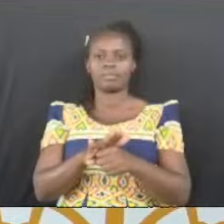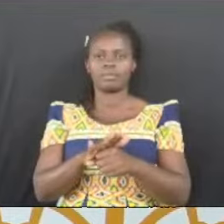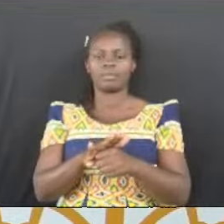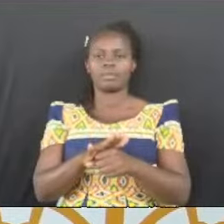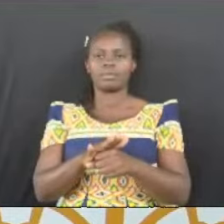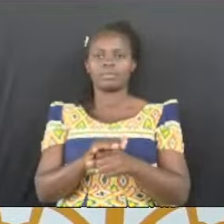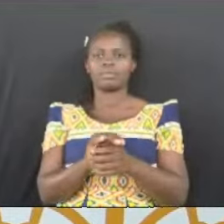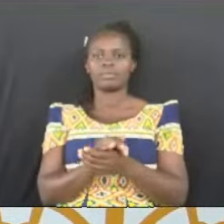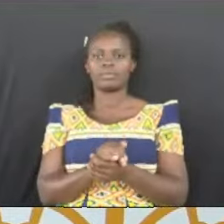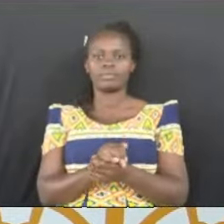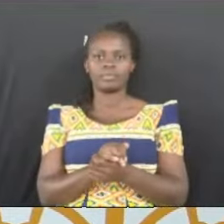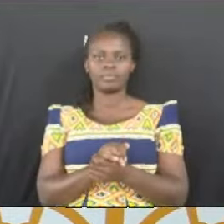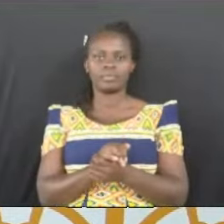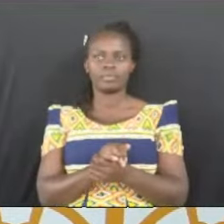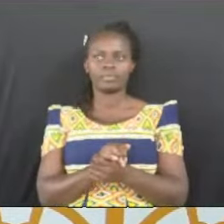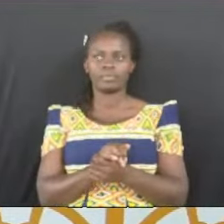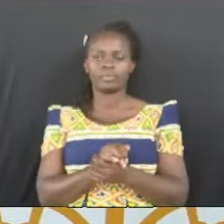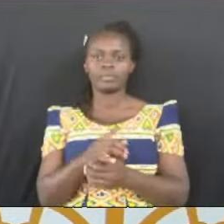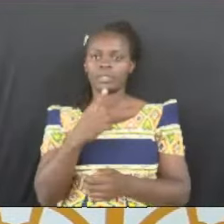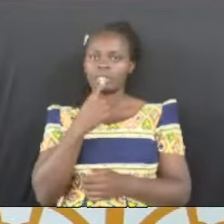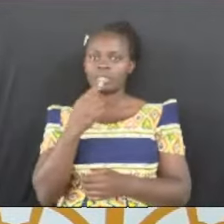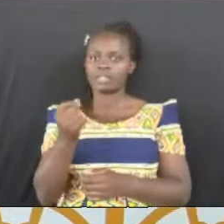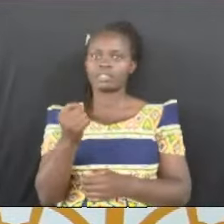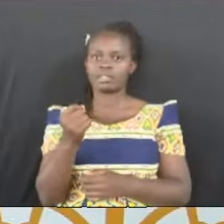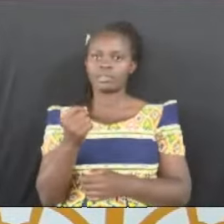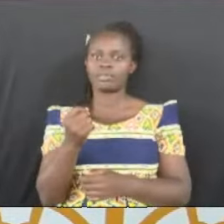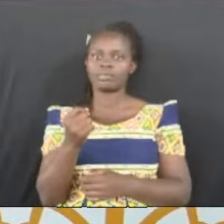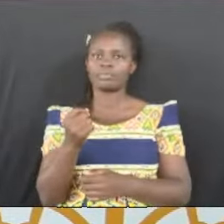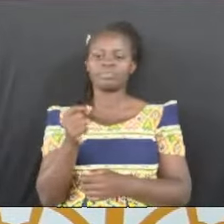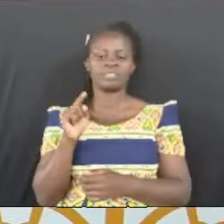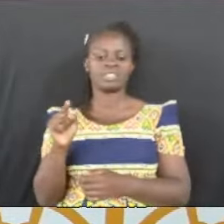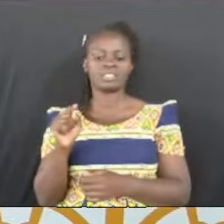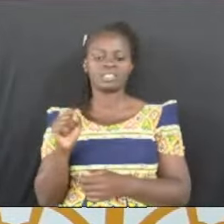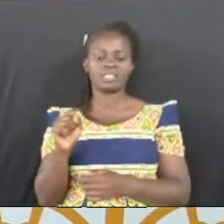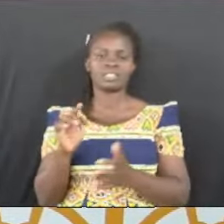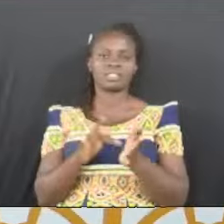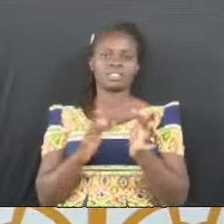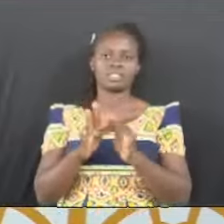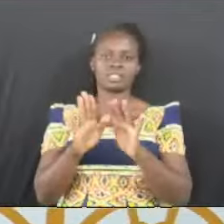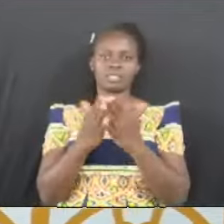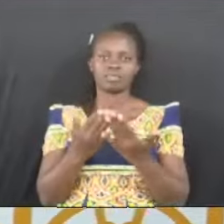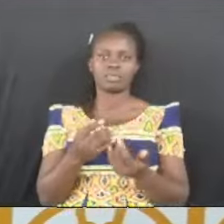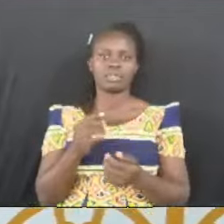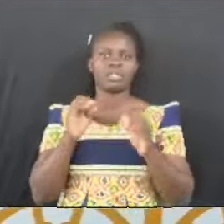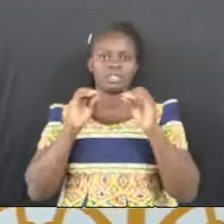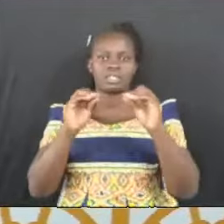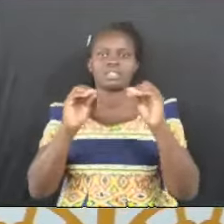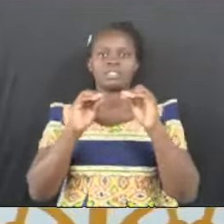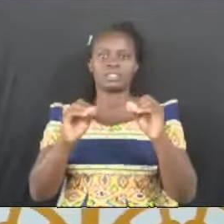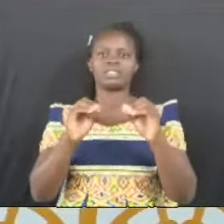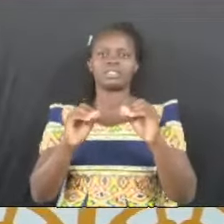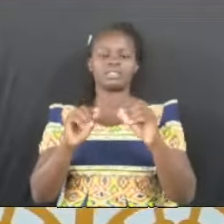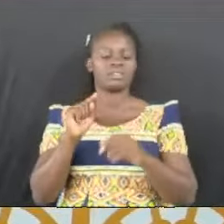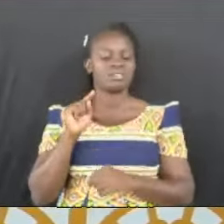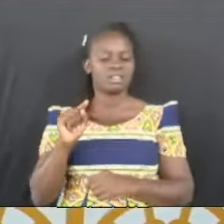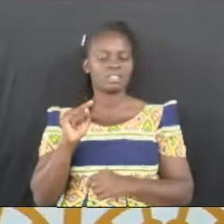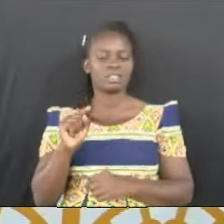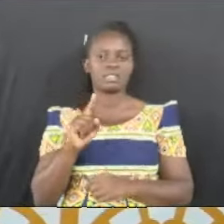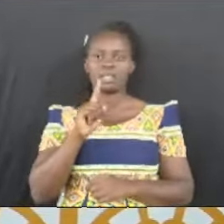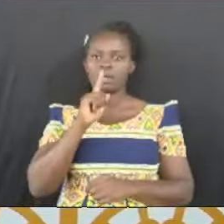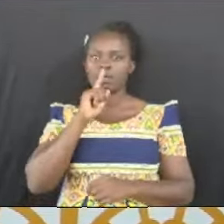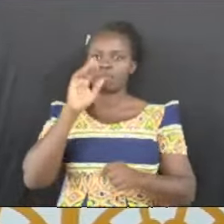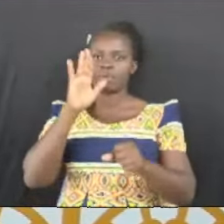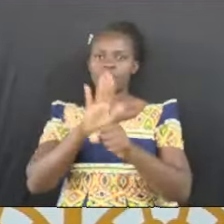upon it. So Matthew is telling the Jews, the promised king